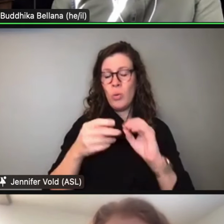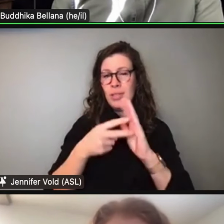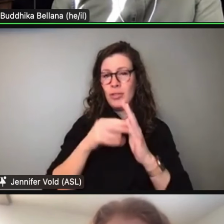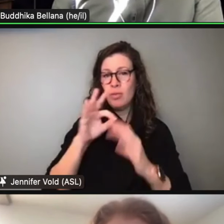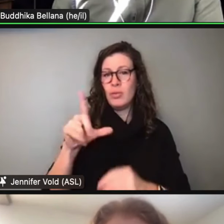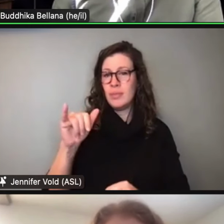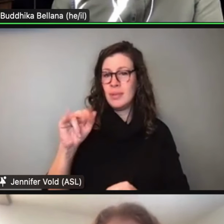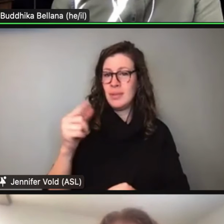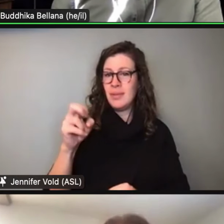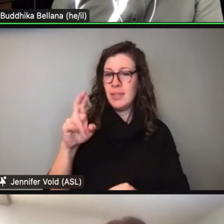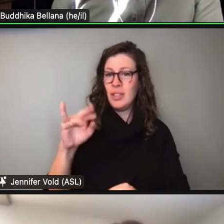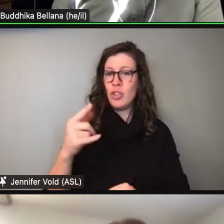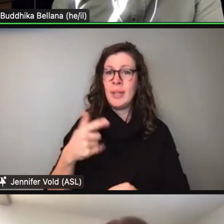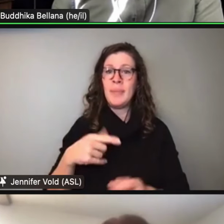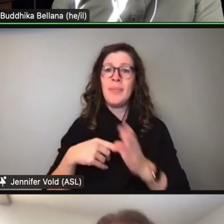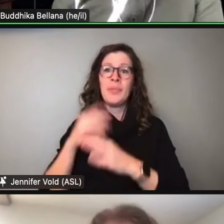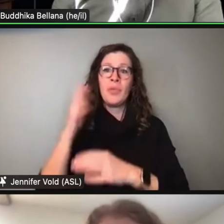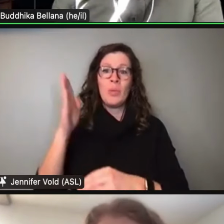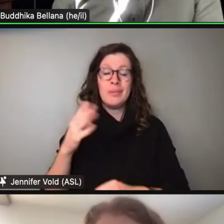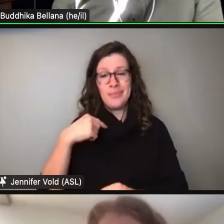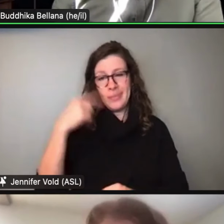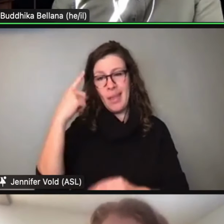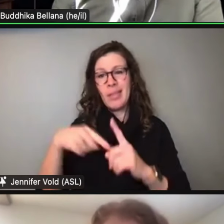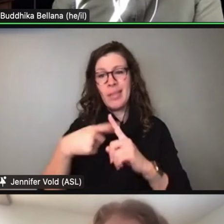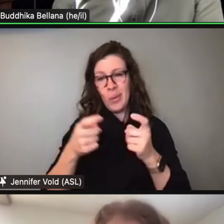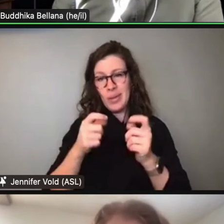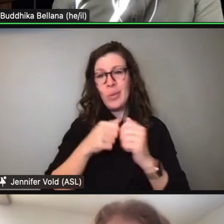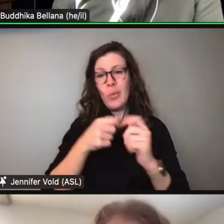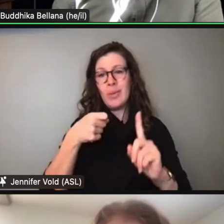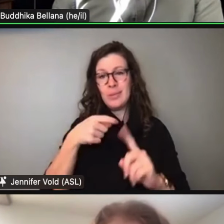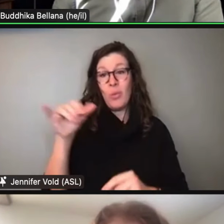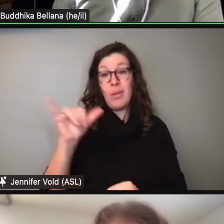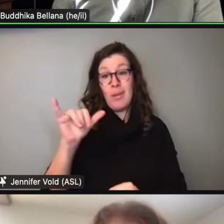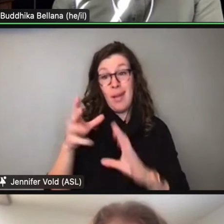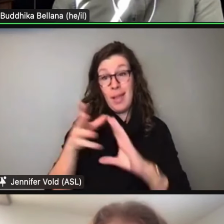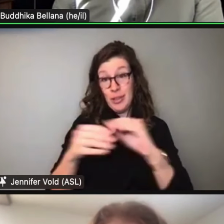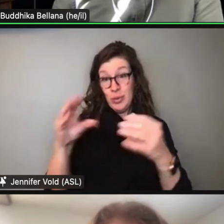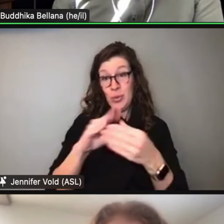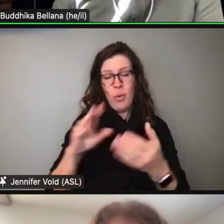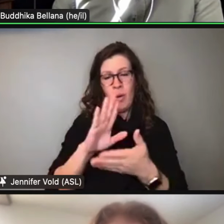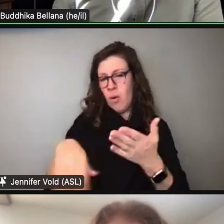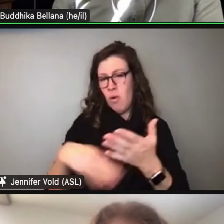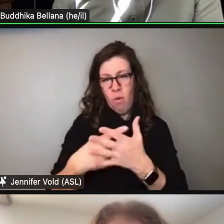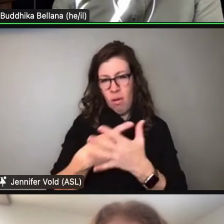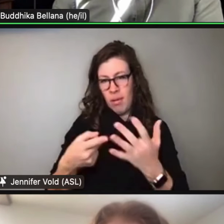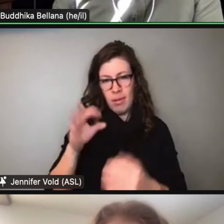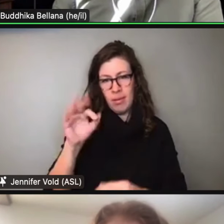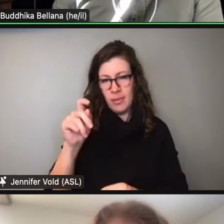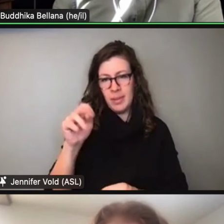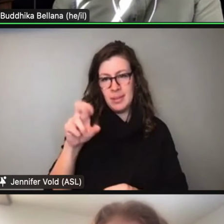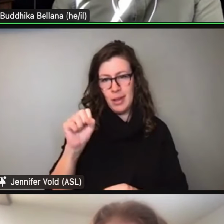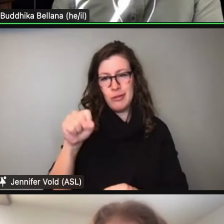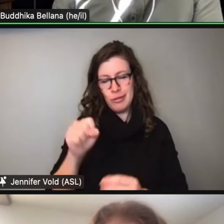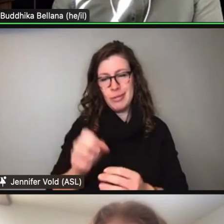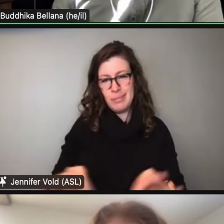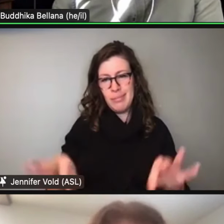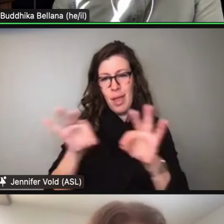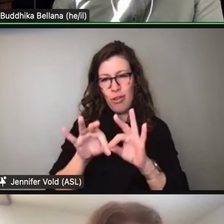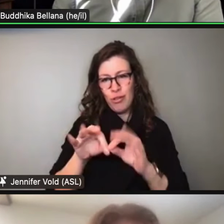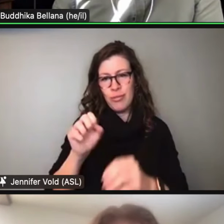I think when you're dealing with stimuli like stories, all of these factors matter, because